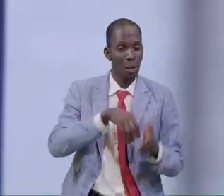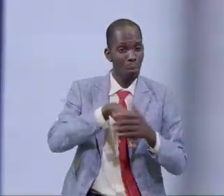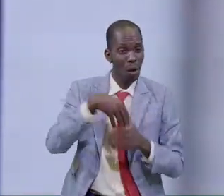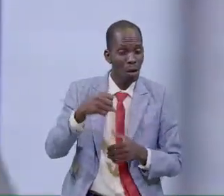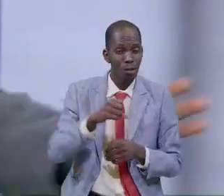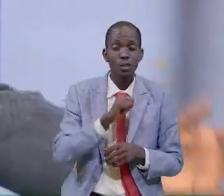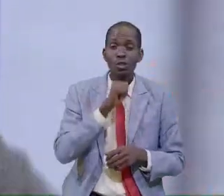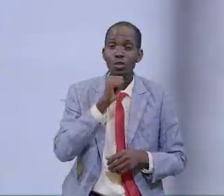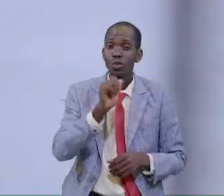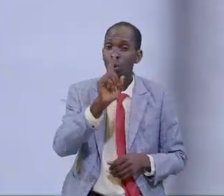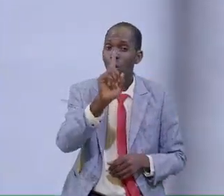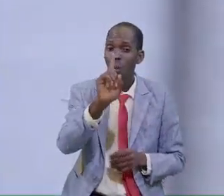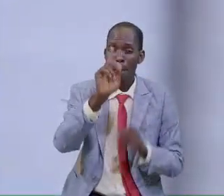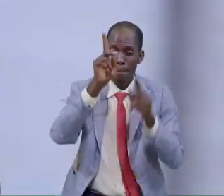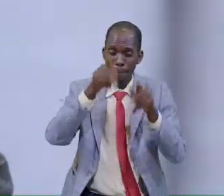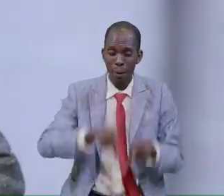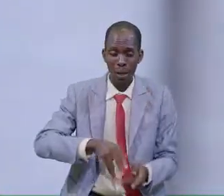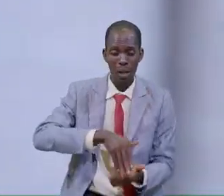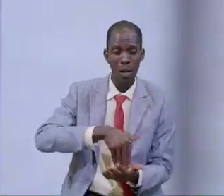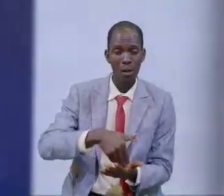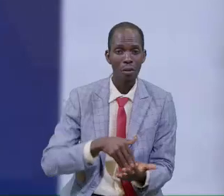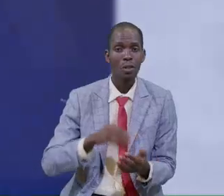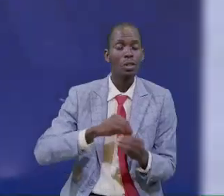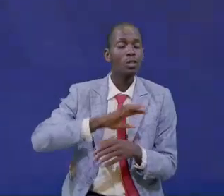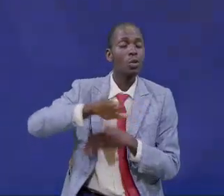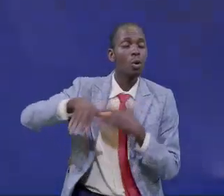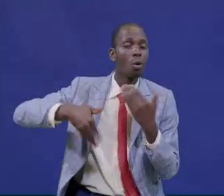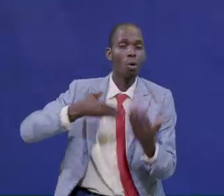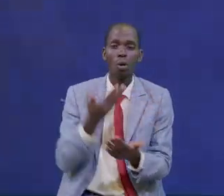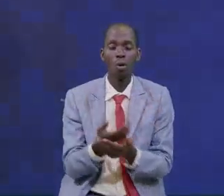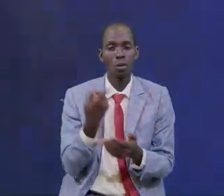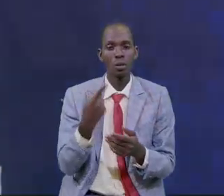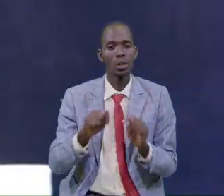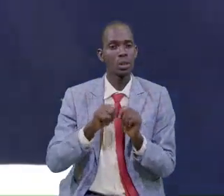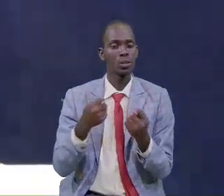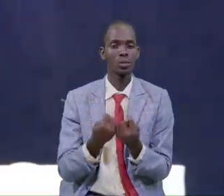feeble person in all their tribes.